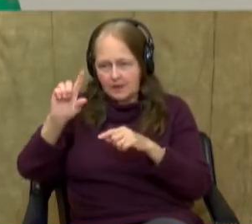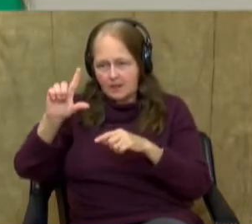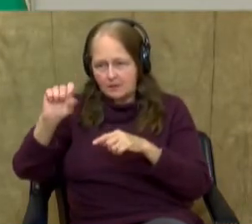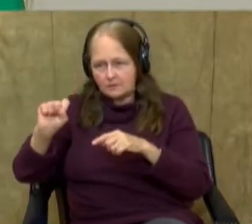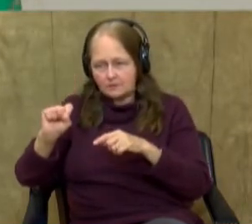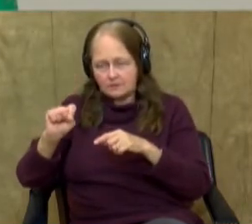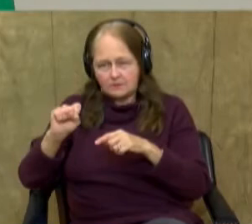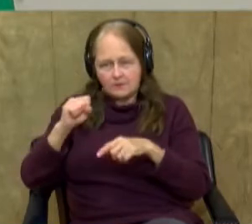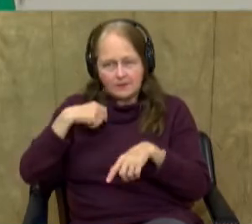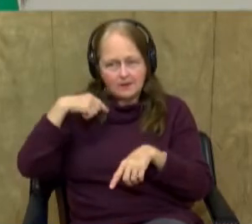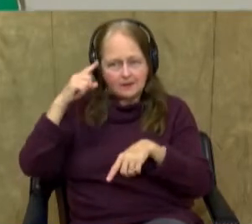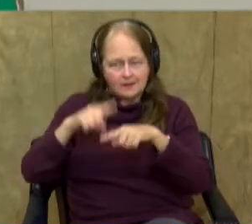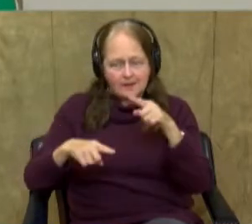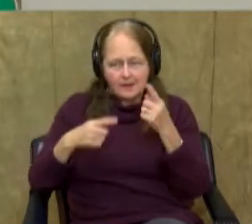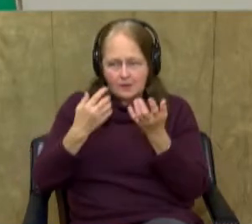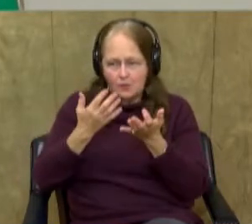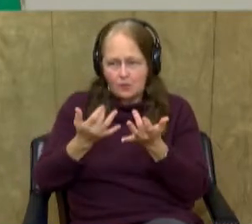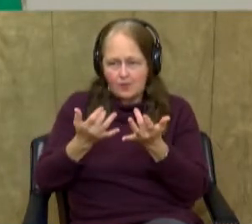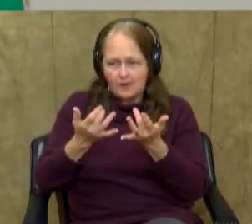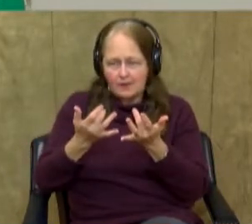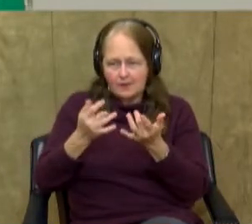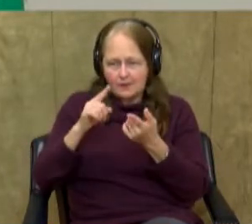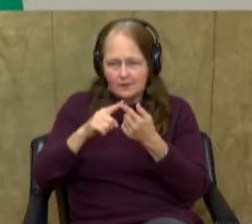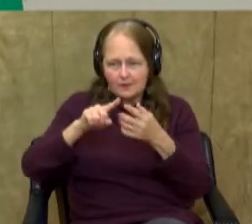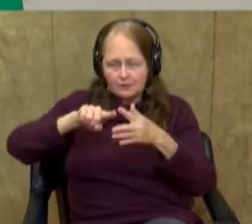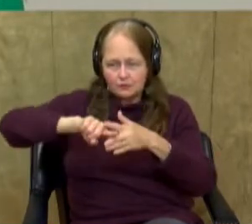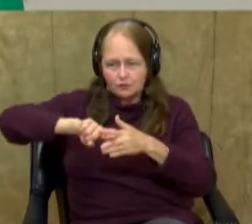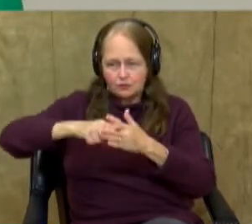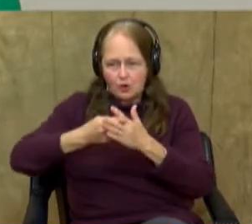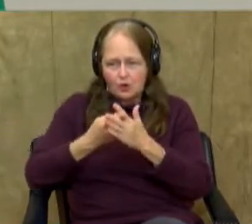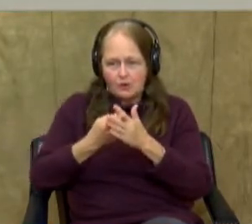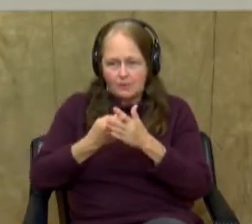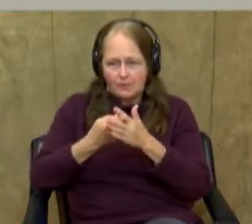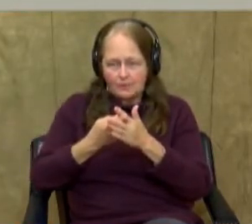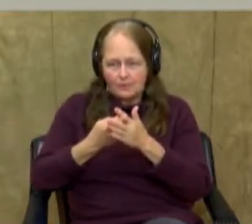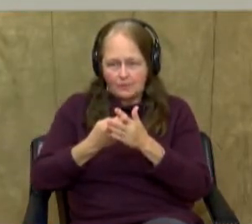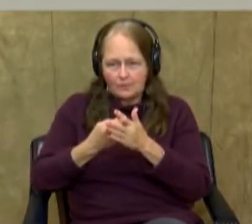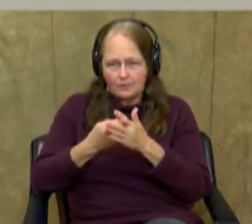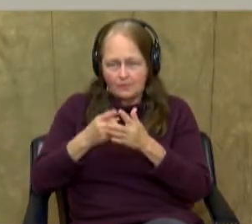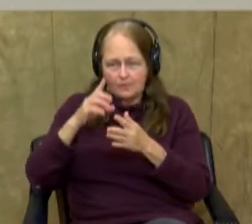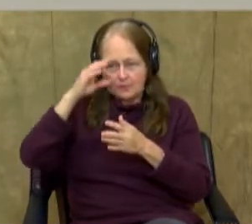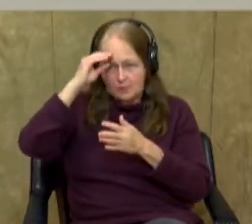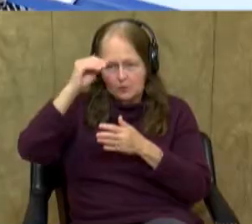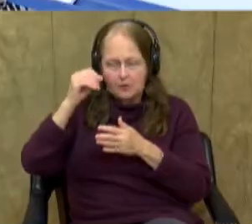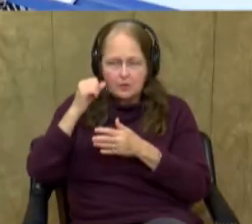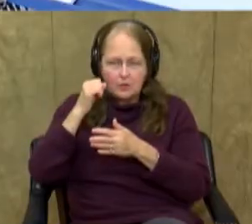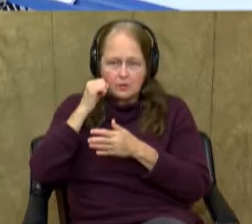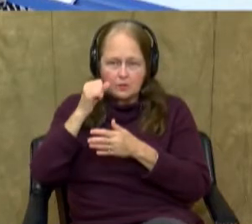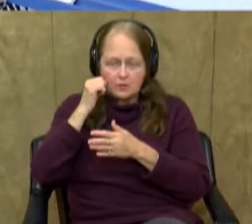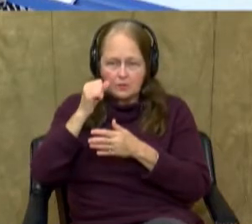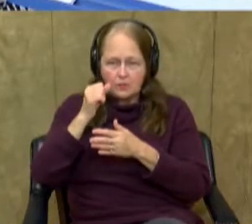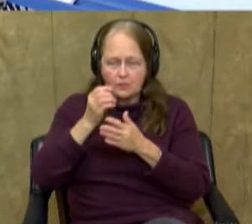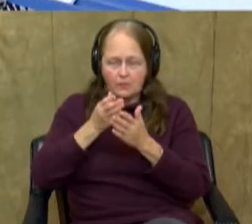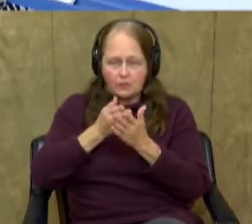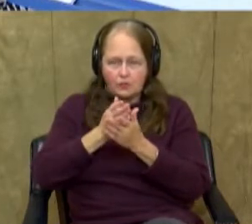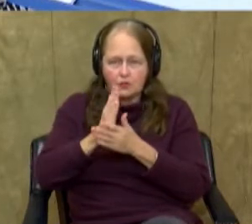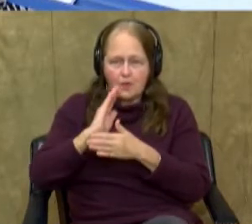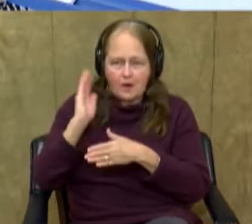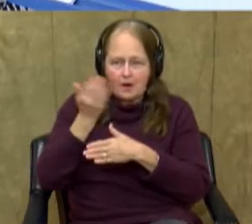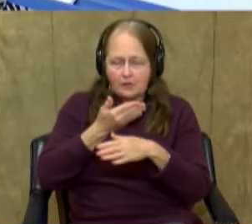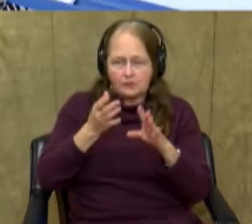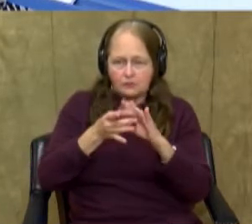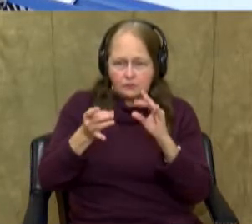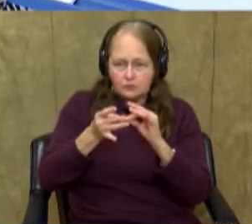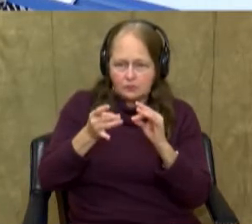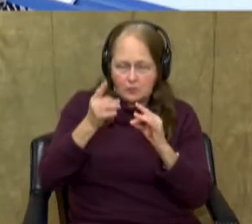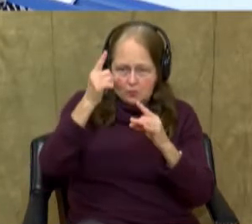possibilities. I can't wait to get started. So, boys and girls, through our story, it went